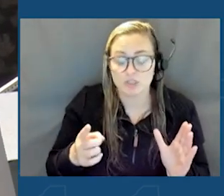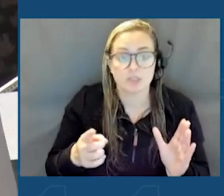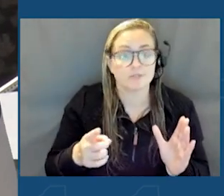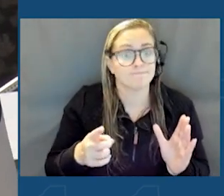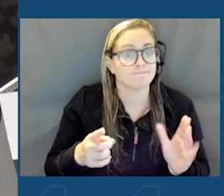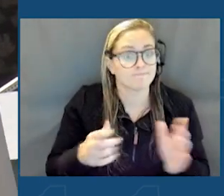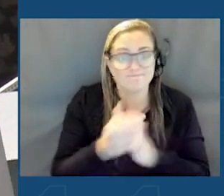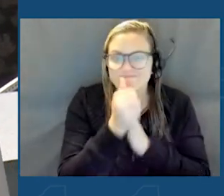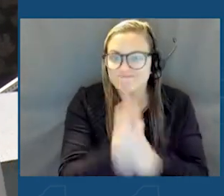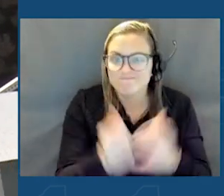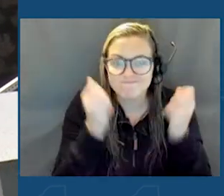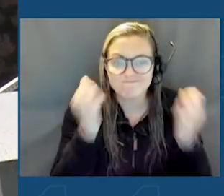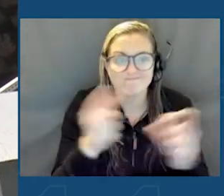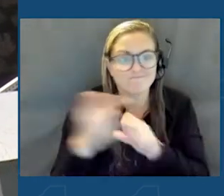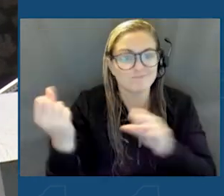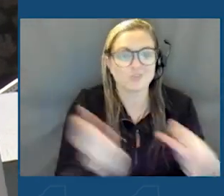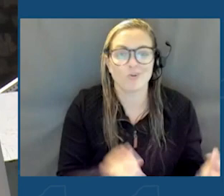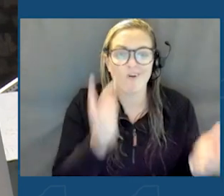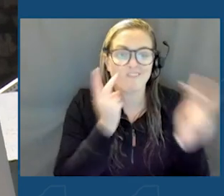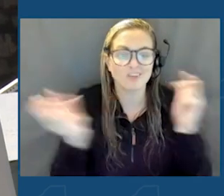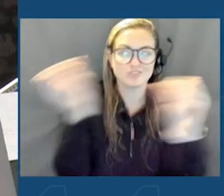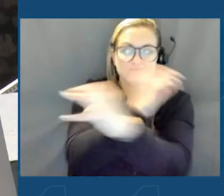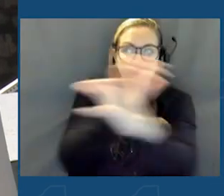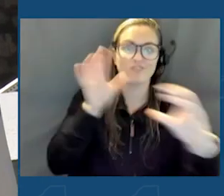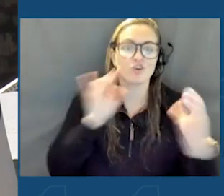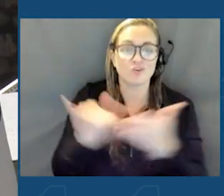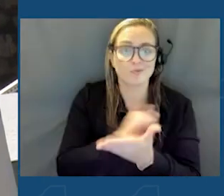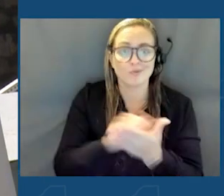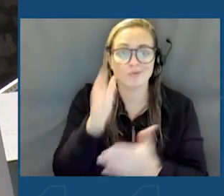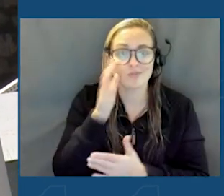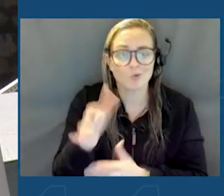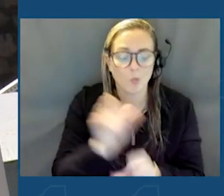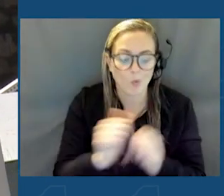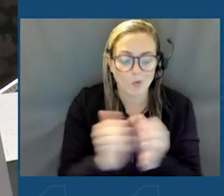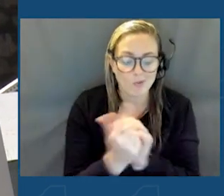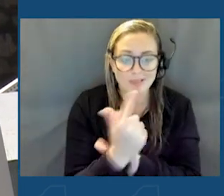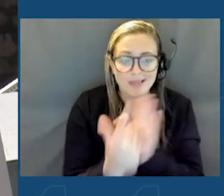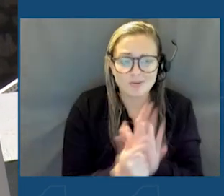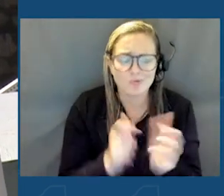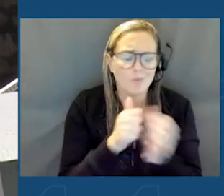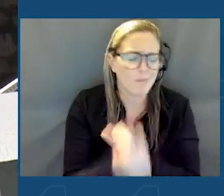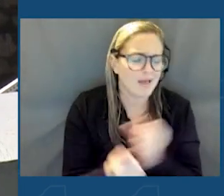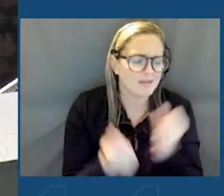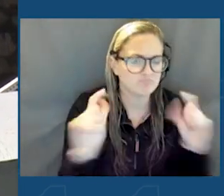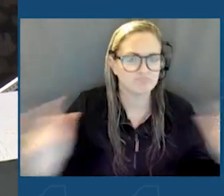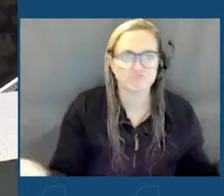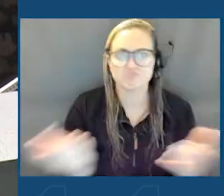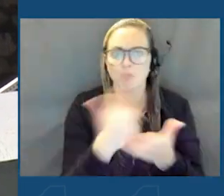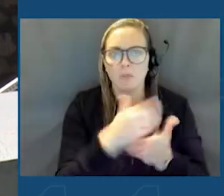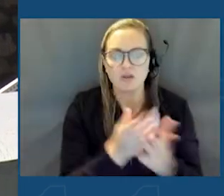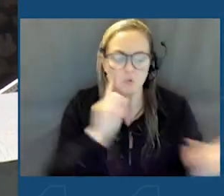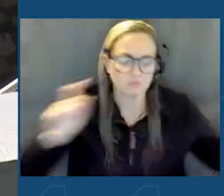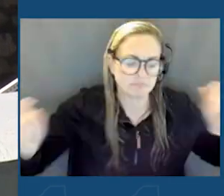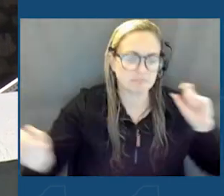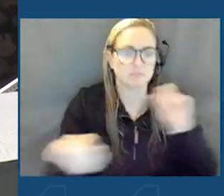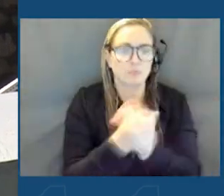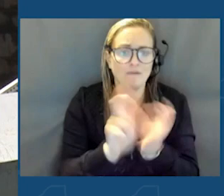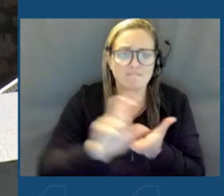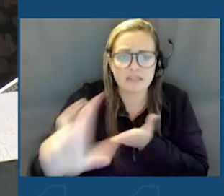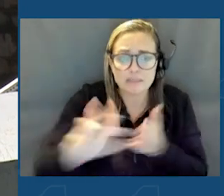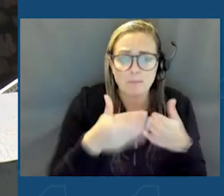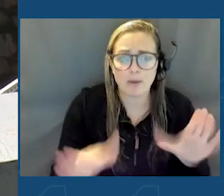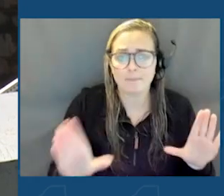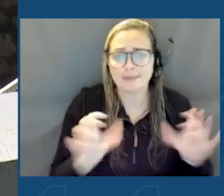vision for New York's future, working with the legislature to pass a transformative budget that invests in public safety,